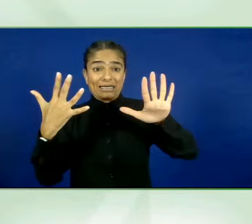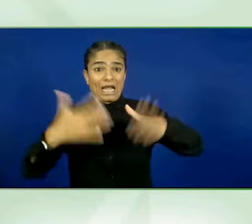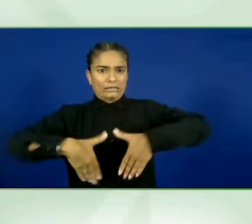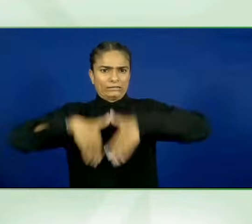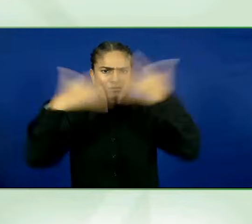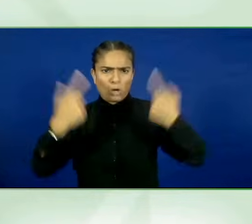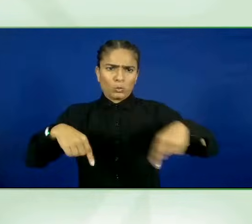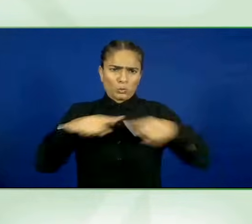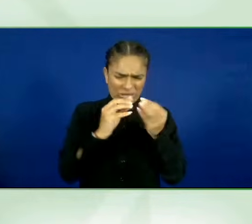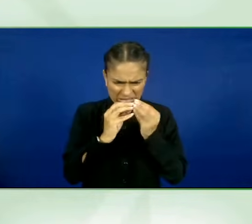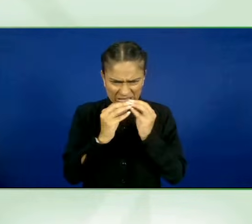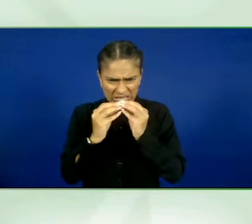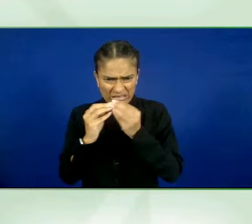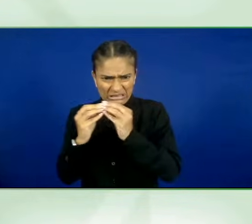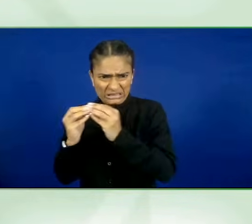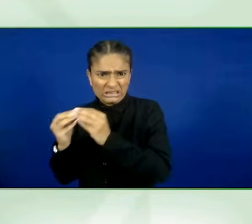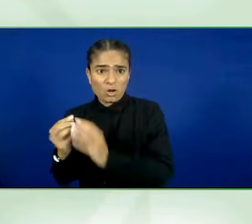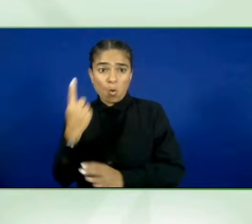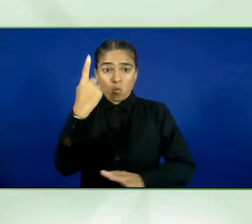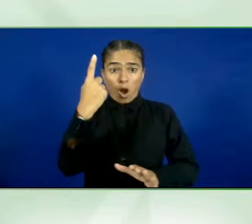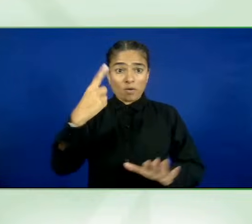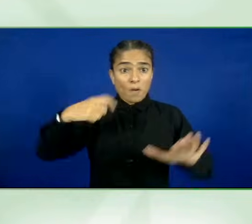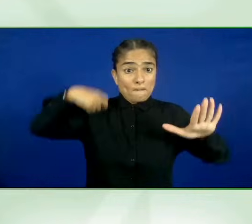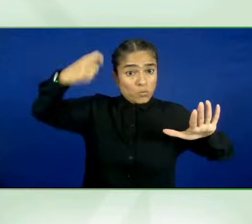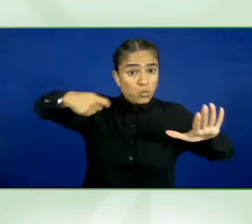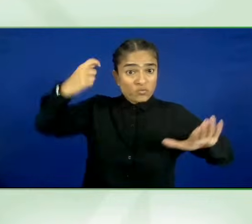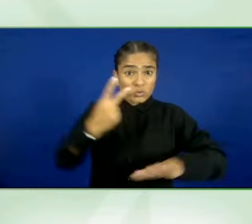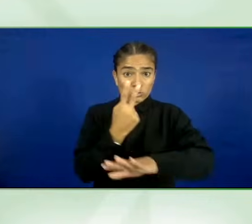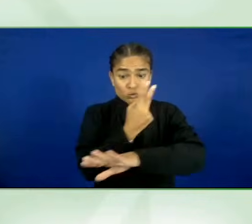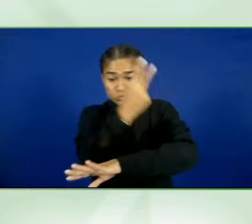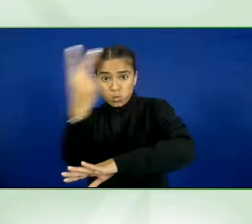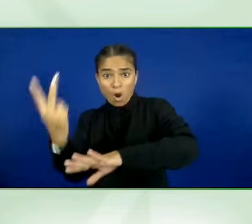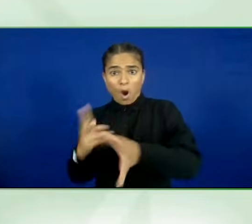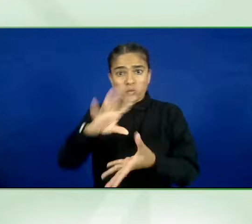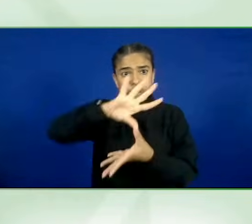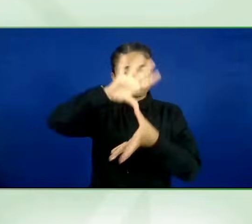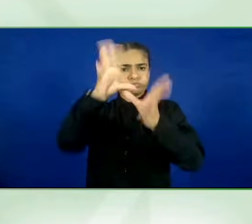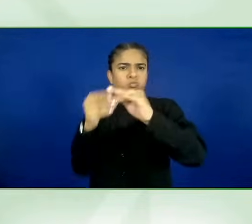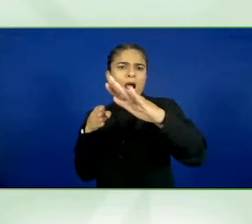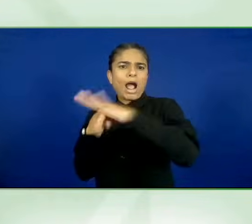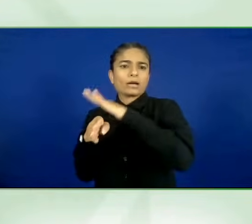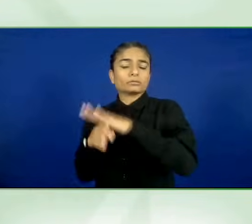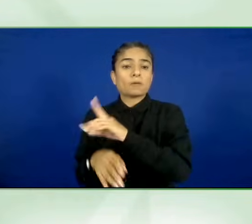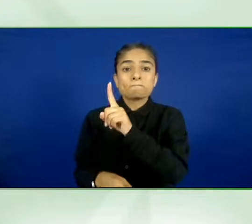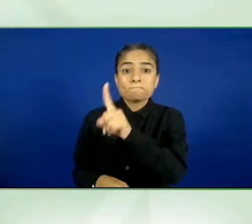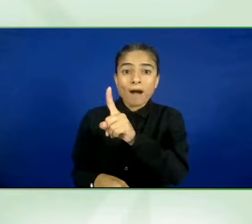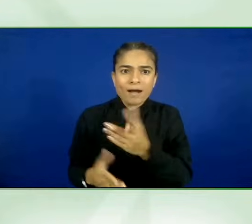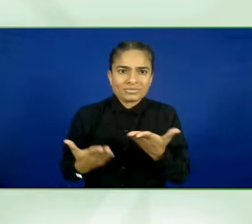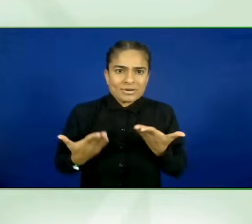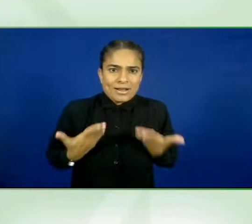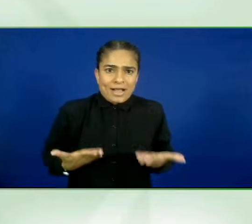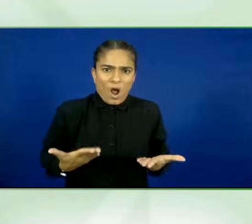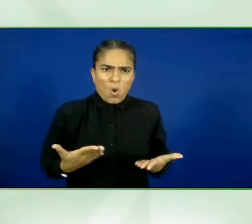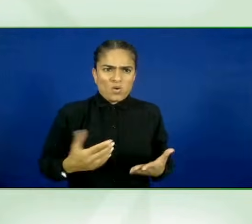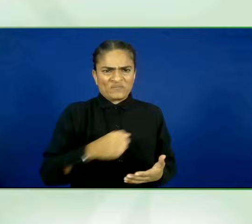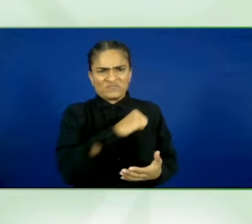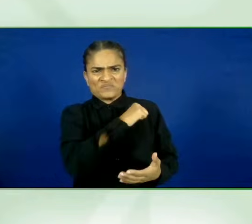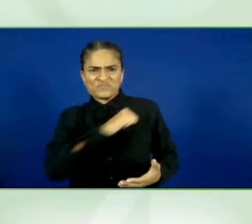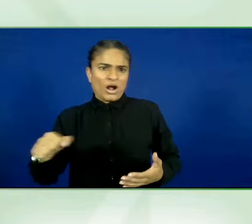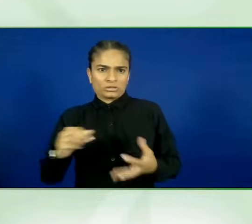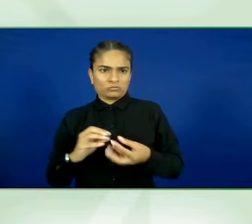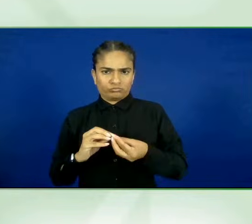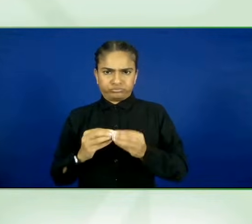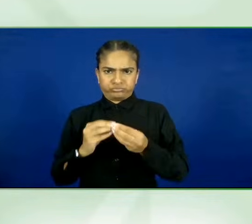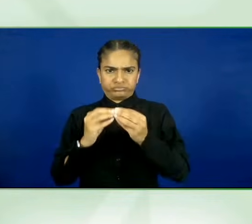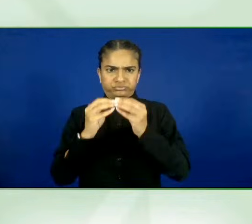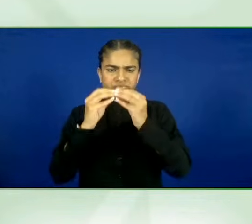people. But now we are delivering audio description of 2 hours movie in 24 hours.